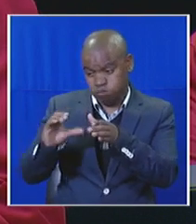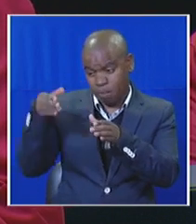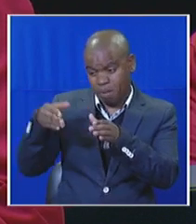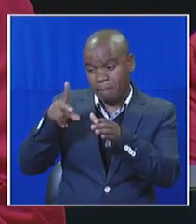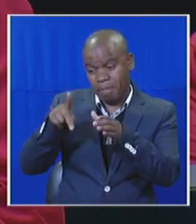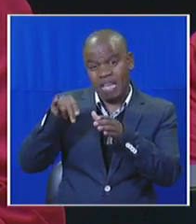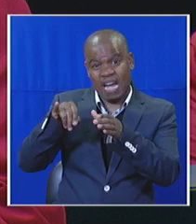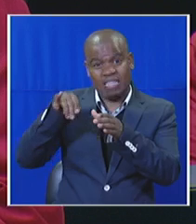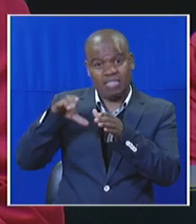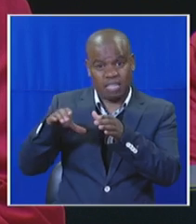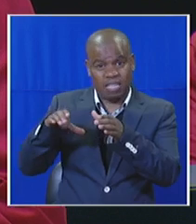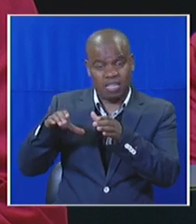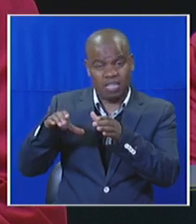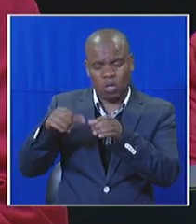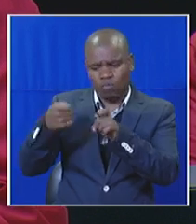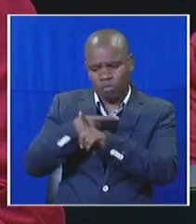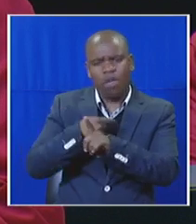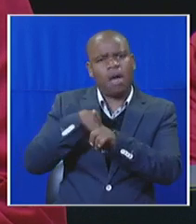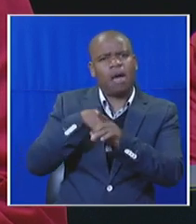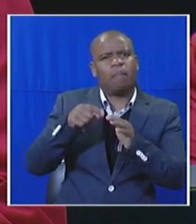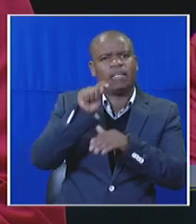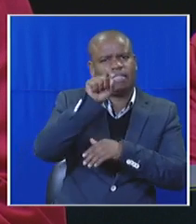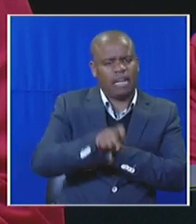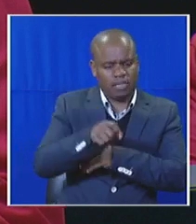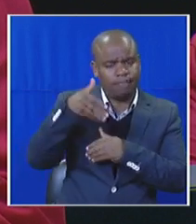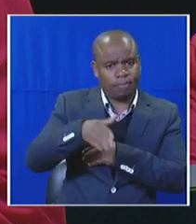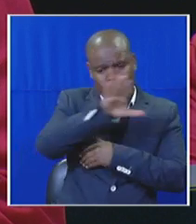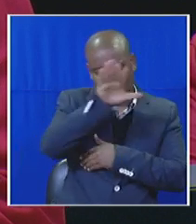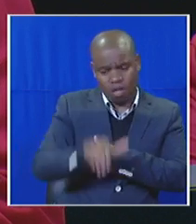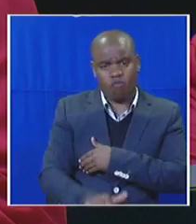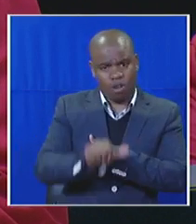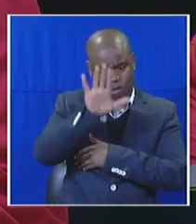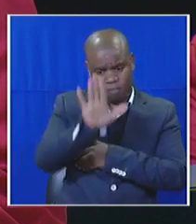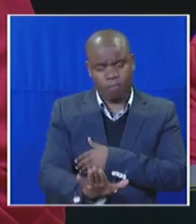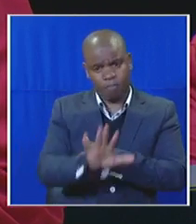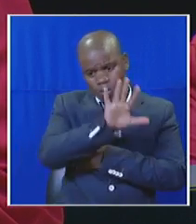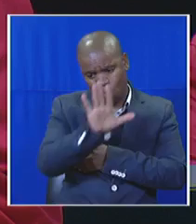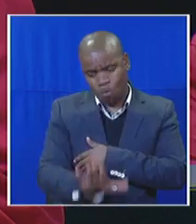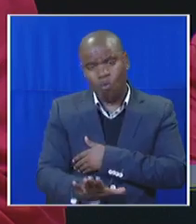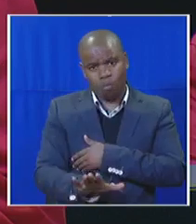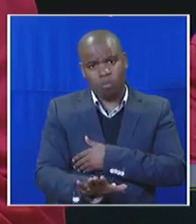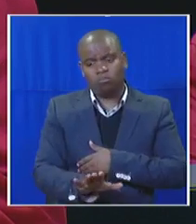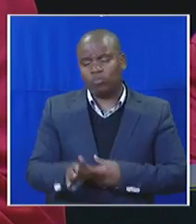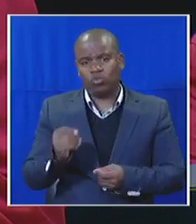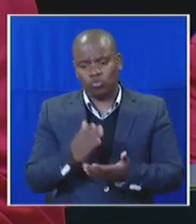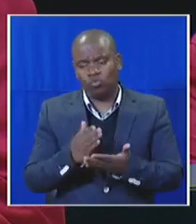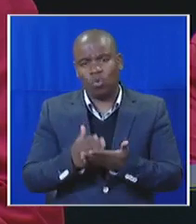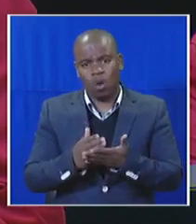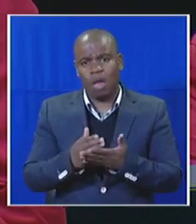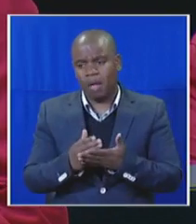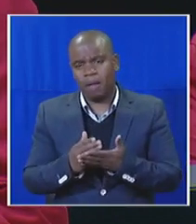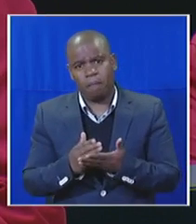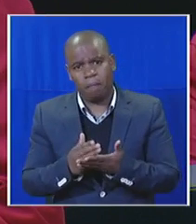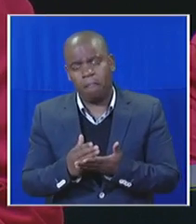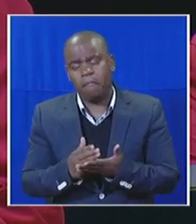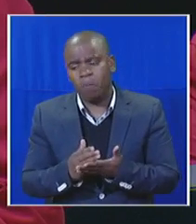is avoiding taxes in the continent in terms of base erosion and all those other things? What